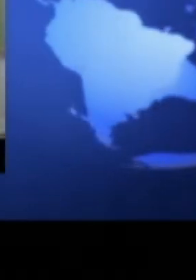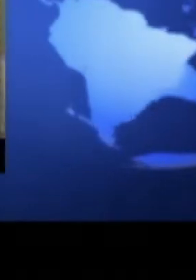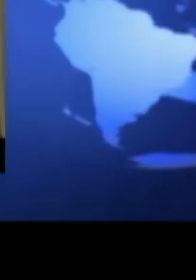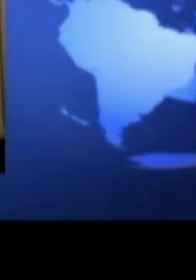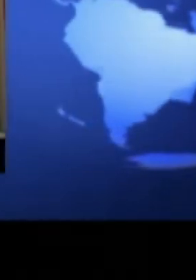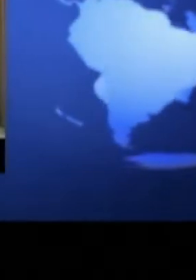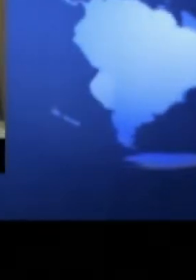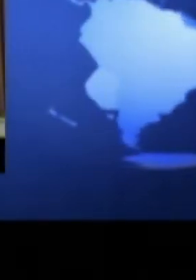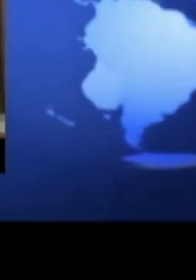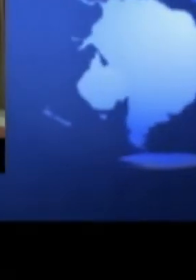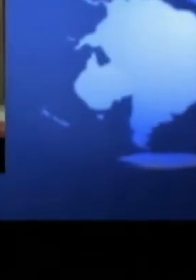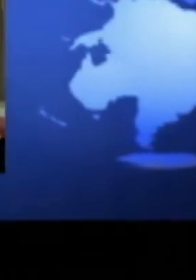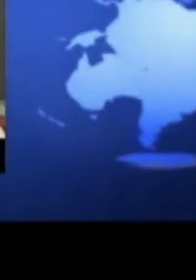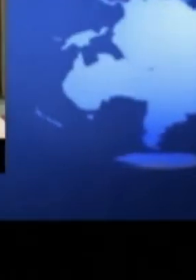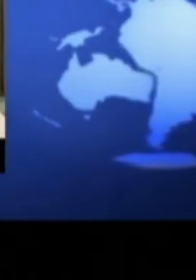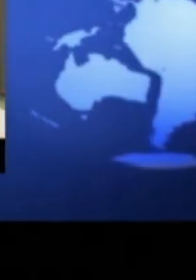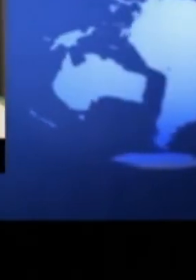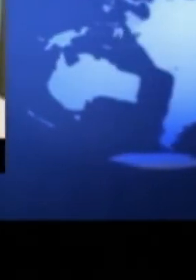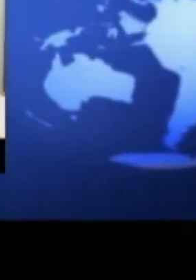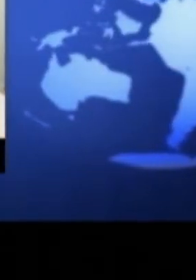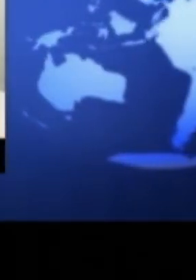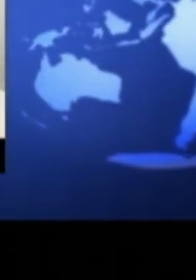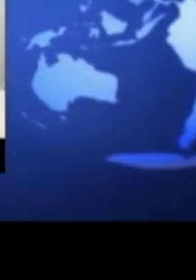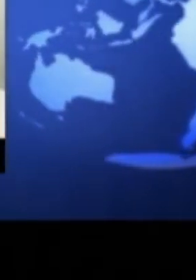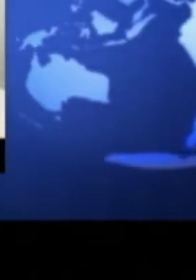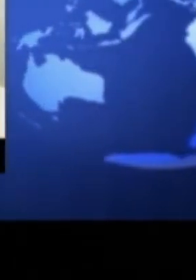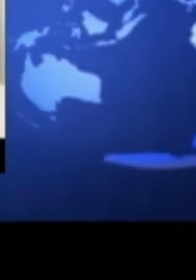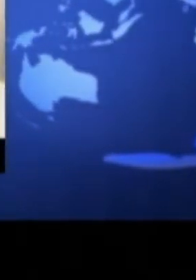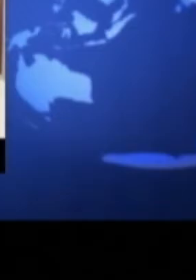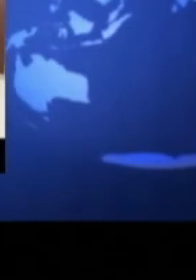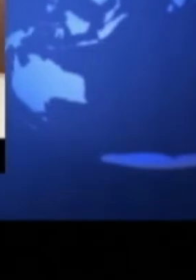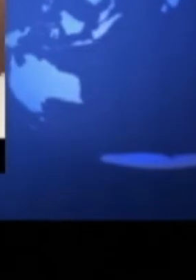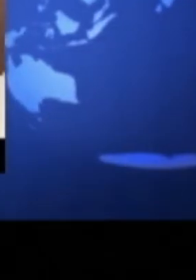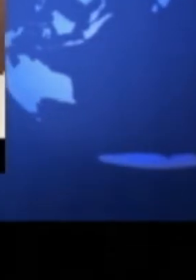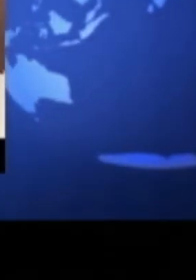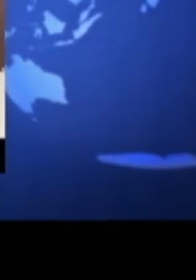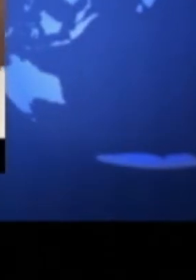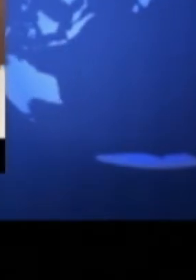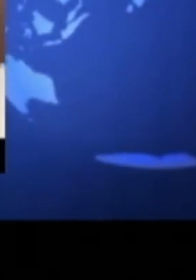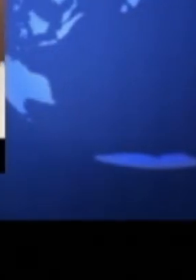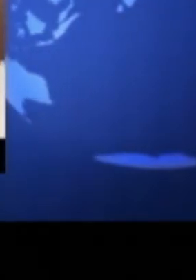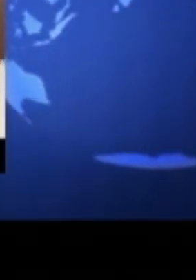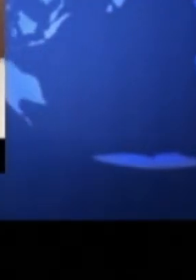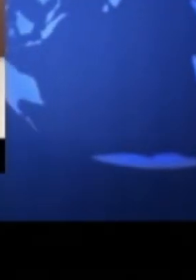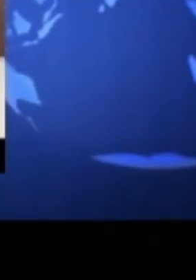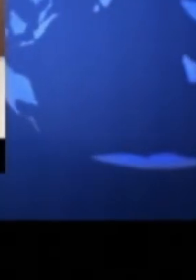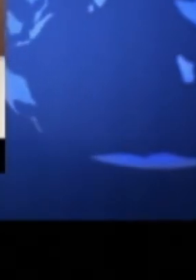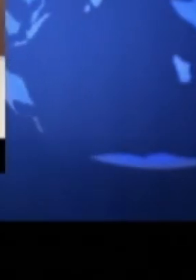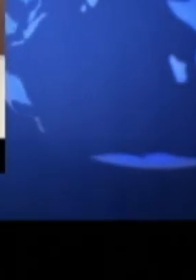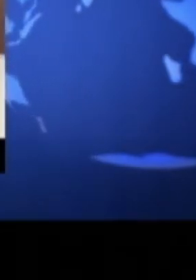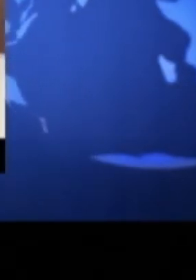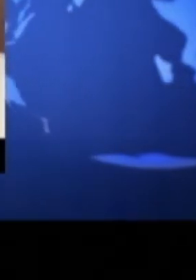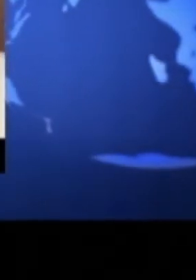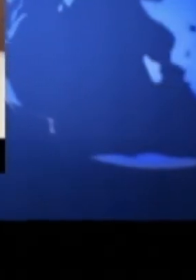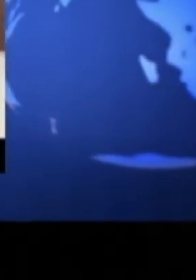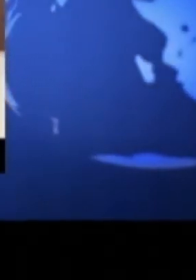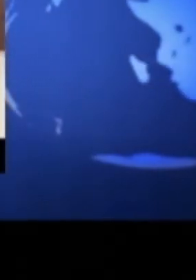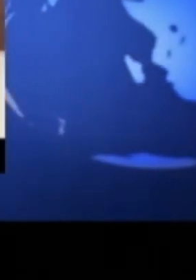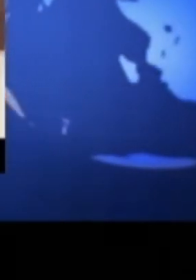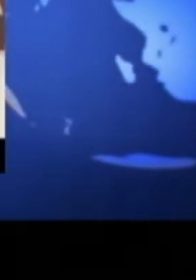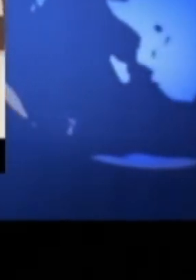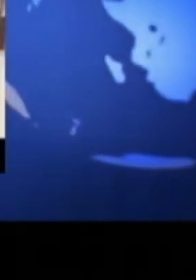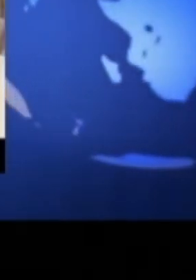Issues relating to challenges of security in the Northwest in focus as President Muhammadu Buhari grants audience to Katsina State Governor.